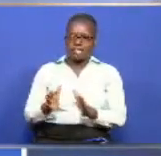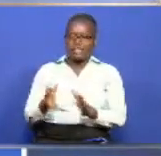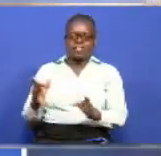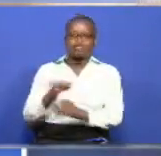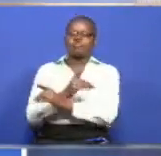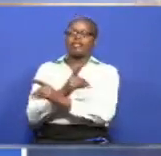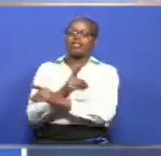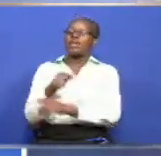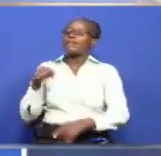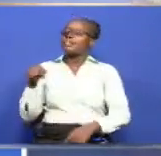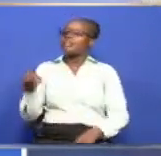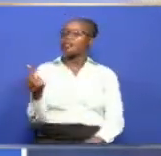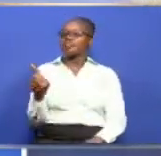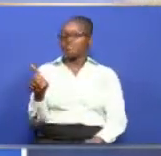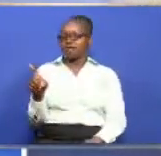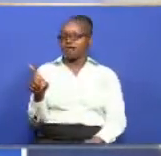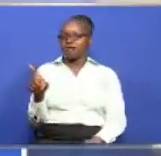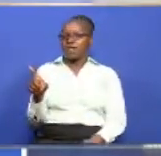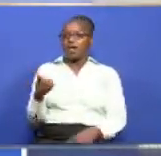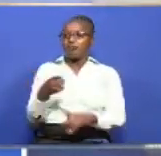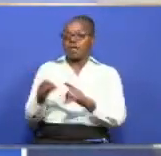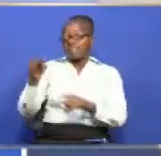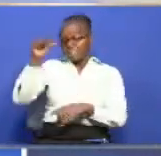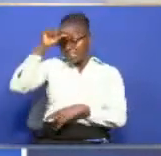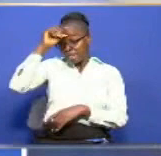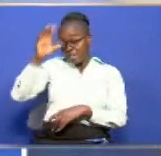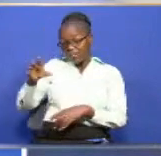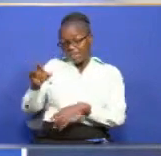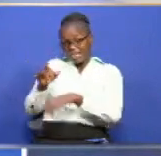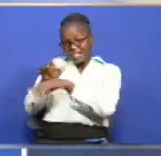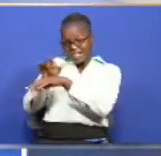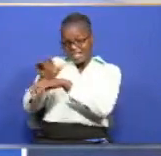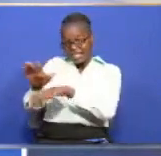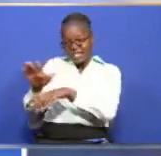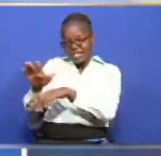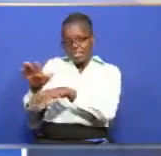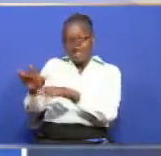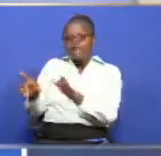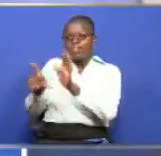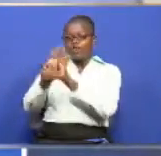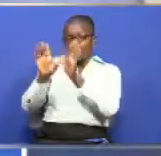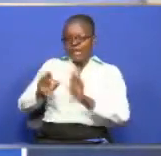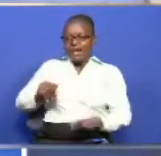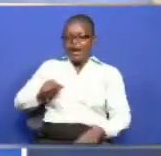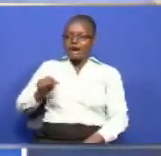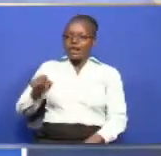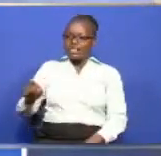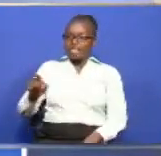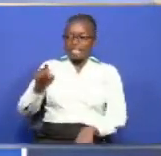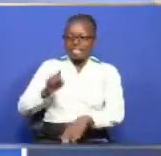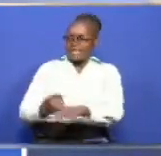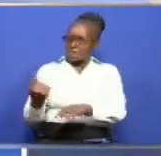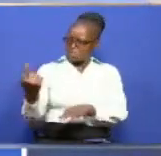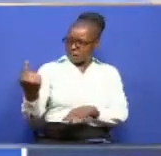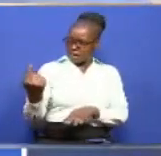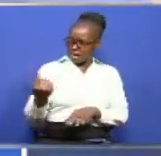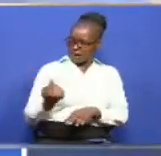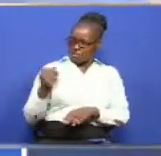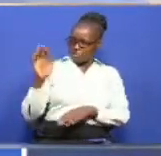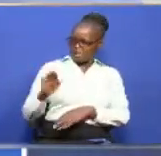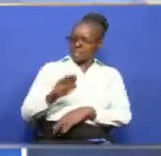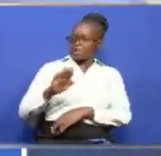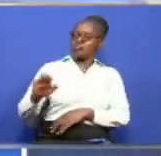herself. The governor decided to send our lawyers to represent her. And when they came to the County Assembly, the